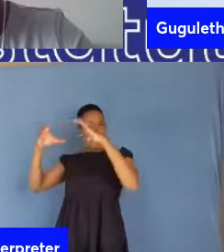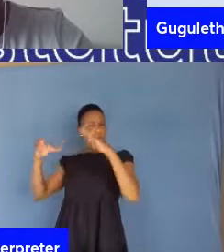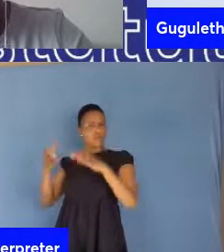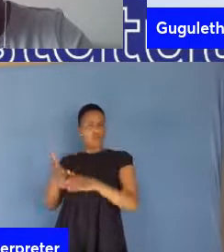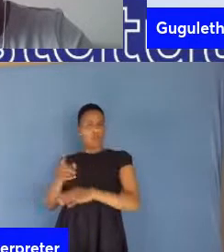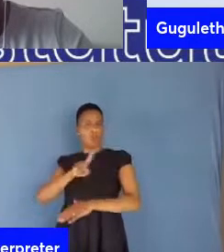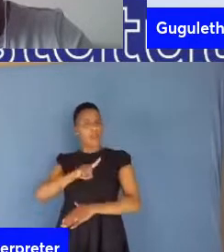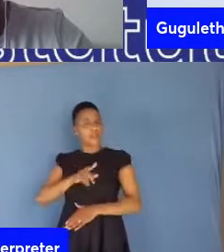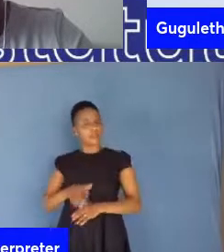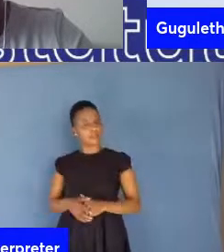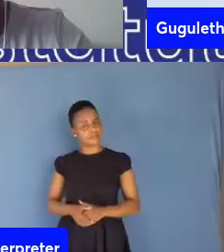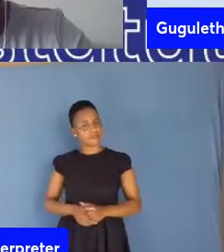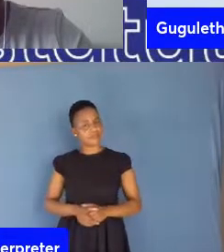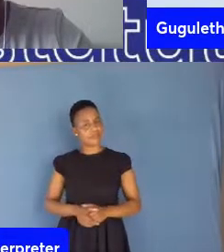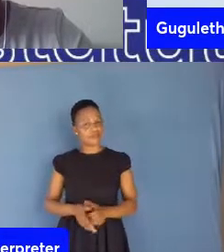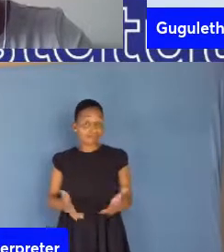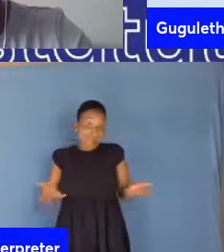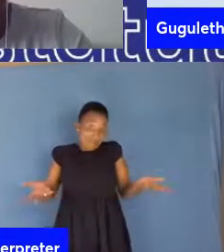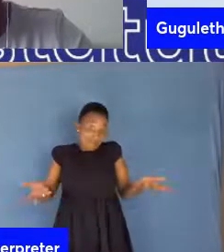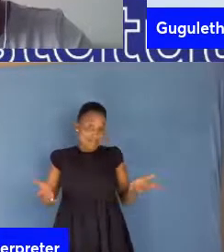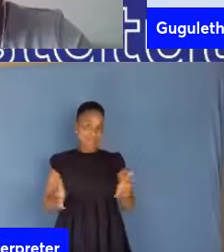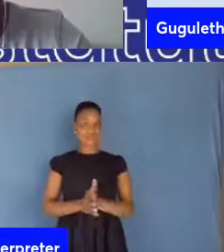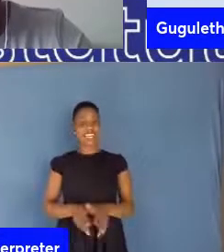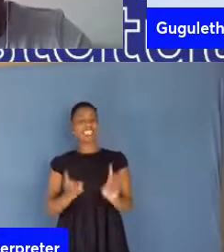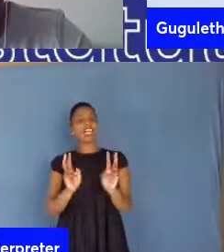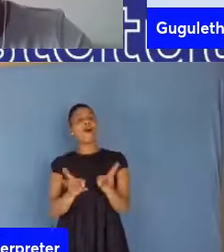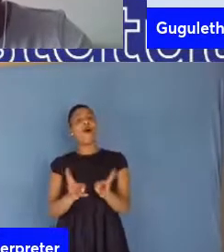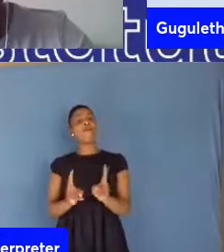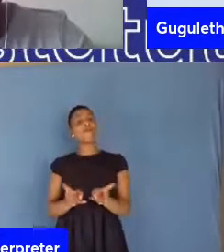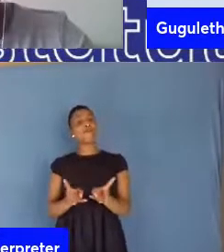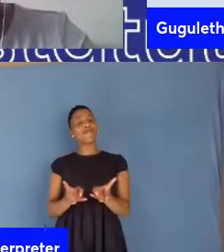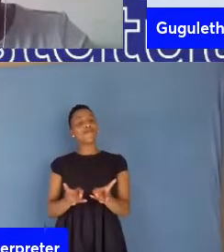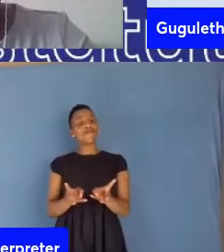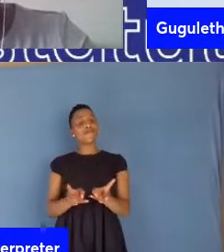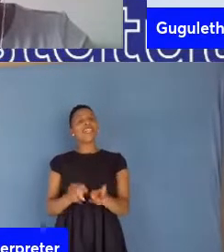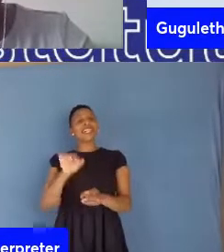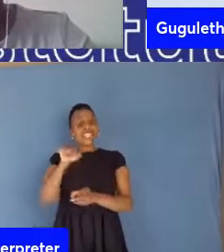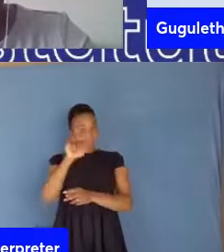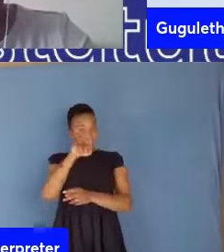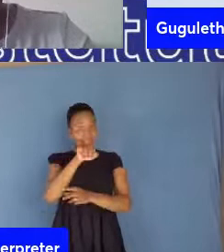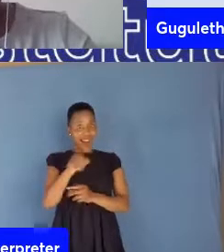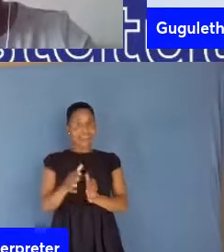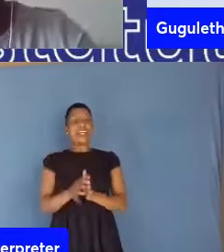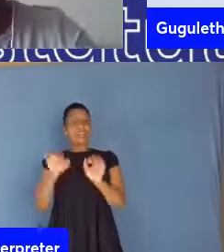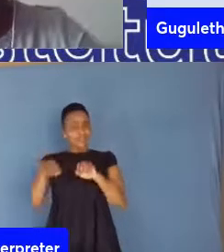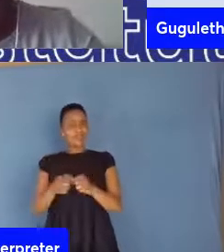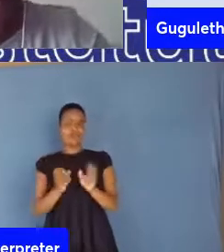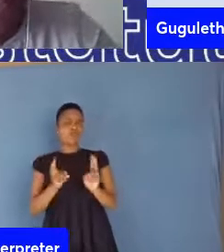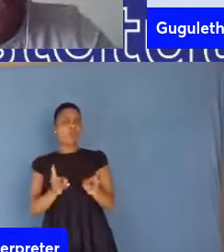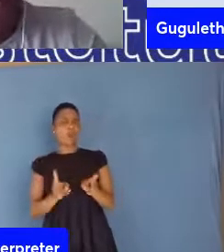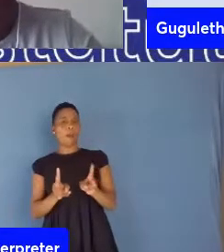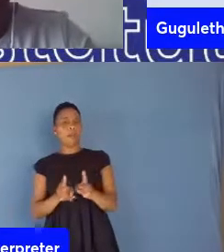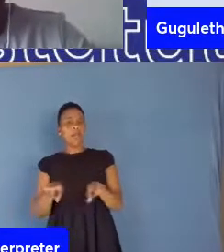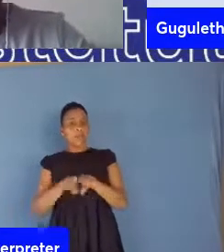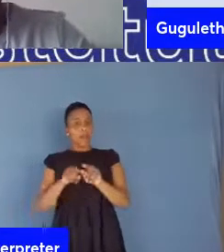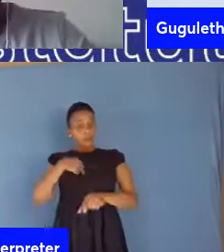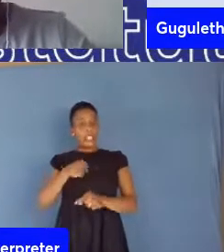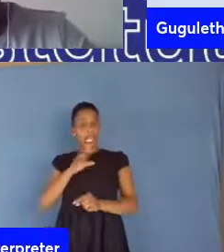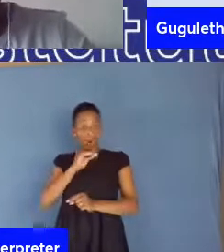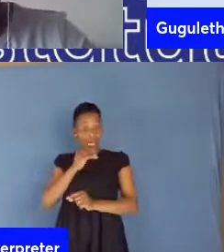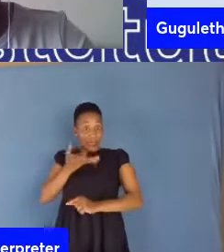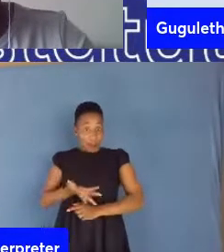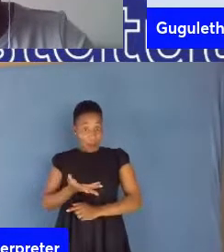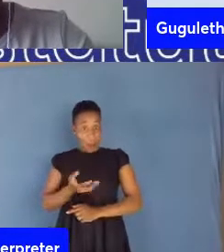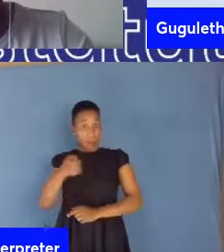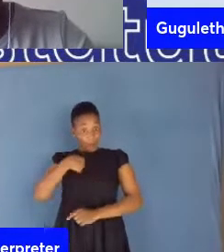Because it's the norm. Yeah. It's like, Yeah. because it's the norm. Like I'm talking here. Like I'm also